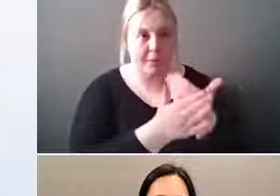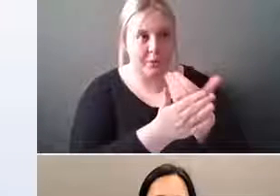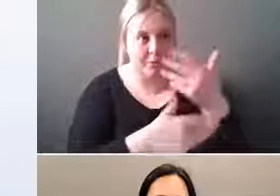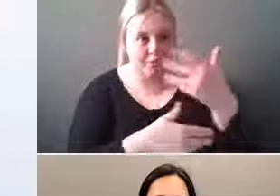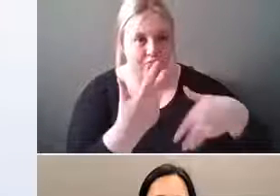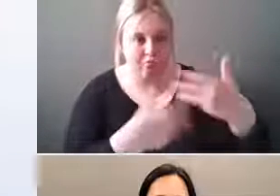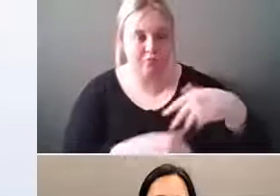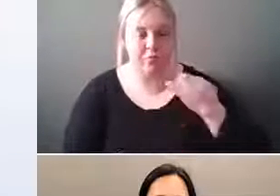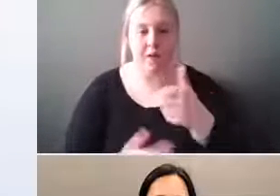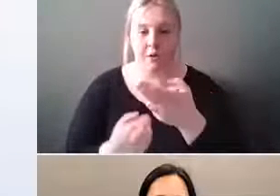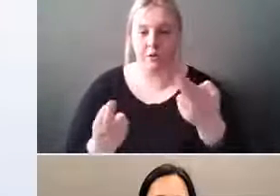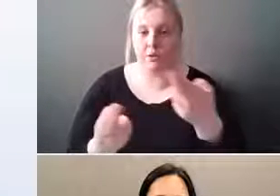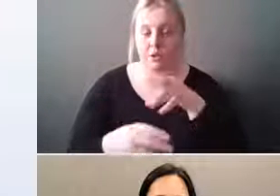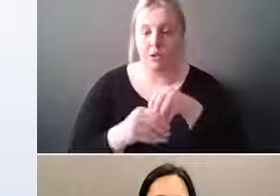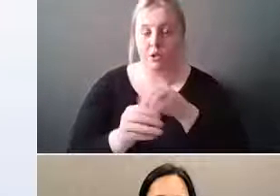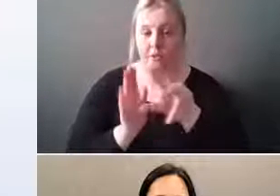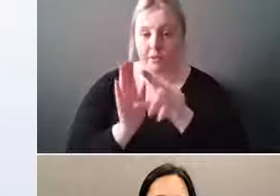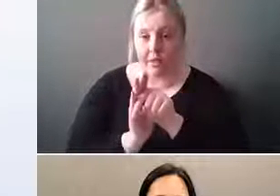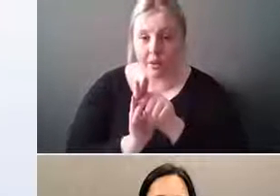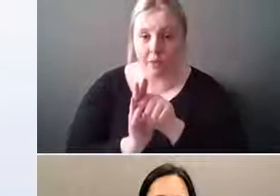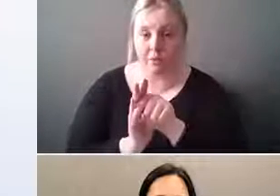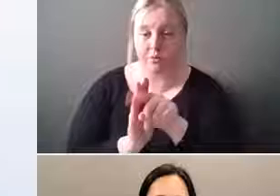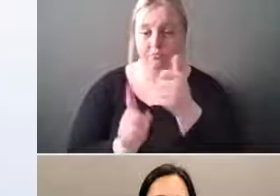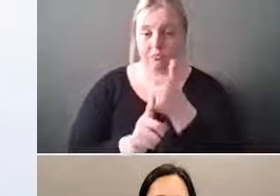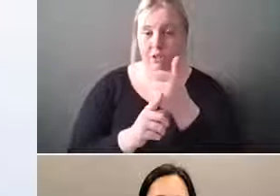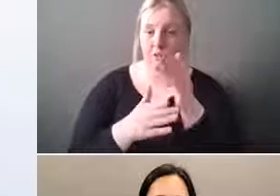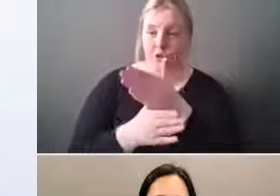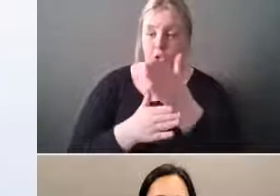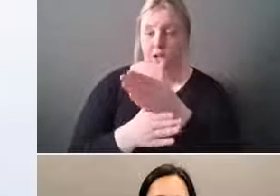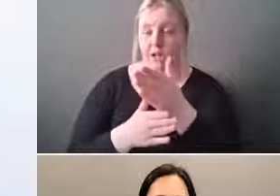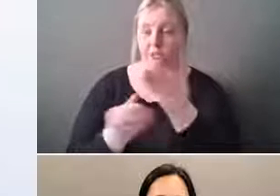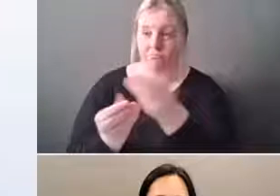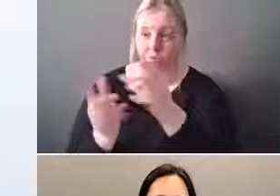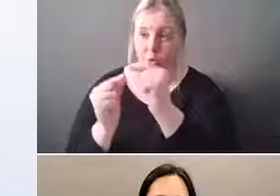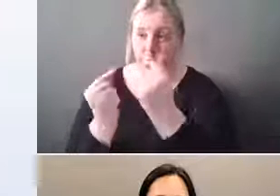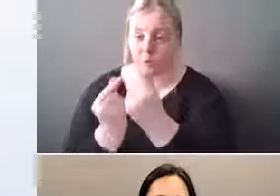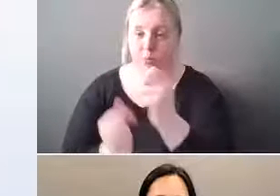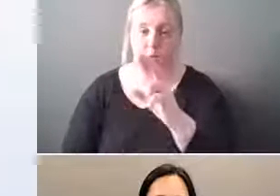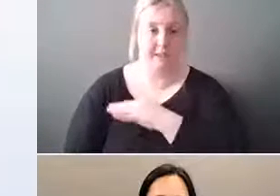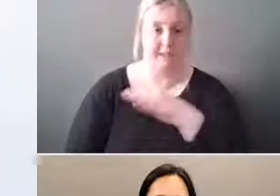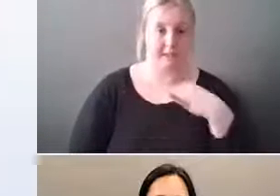also include videos that you can share within the groups or within staff.